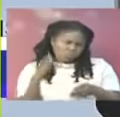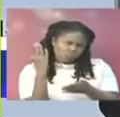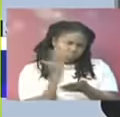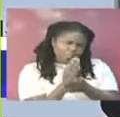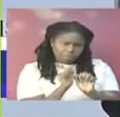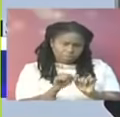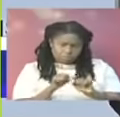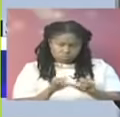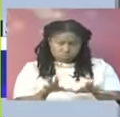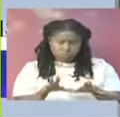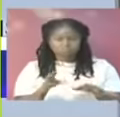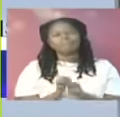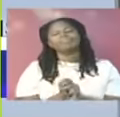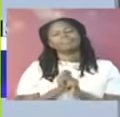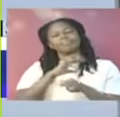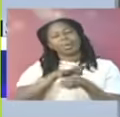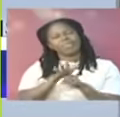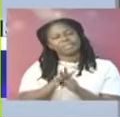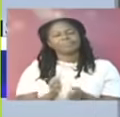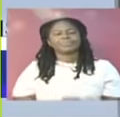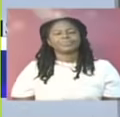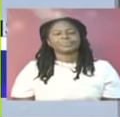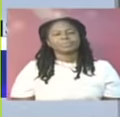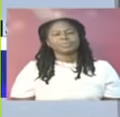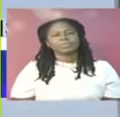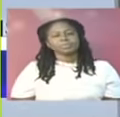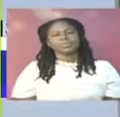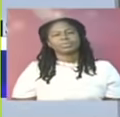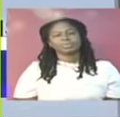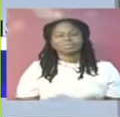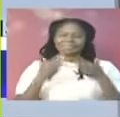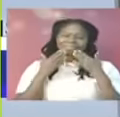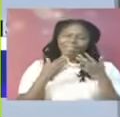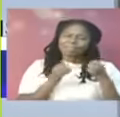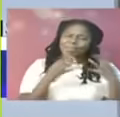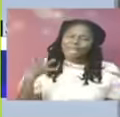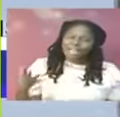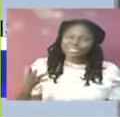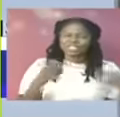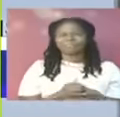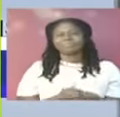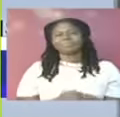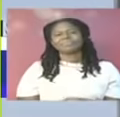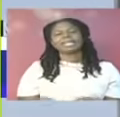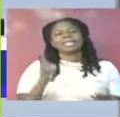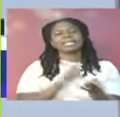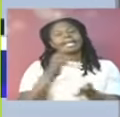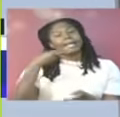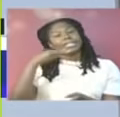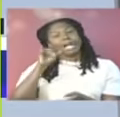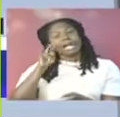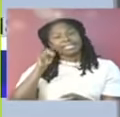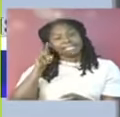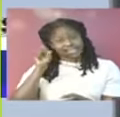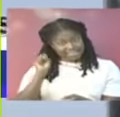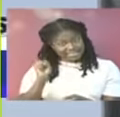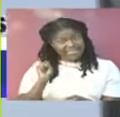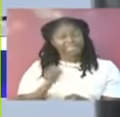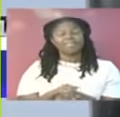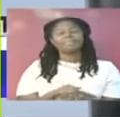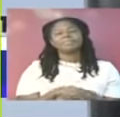Thank you very much, Mr. Alexander. Thank you very much, Mr. Alexander. Dr. Hines, members of the media, members of